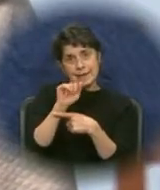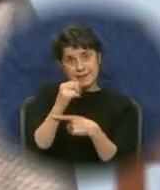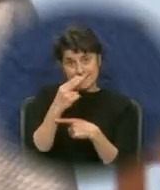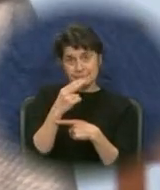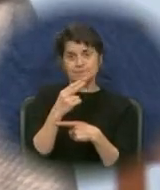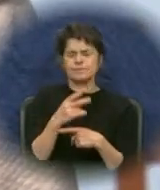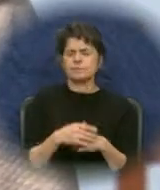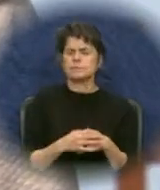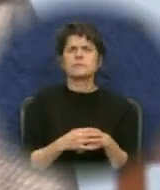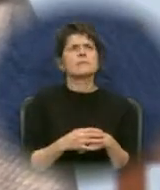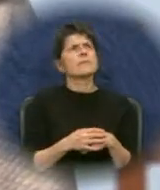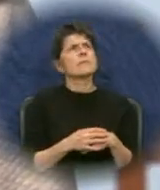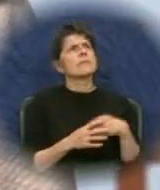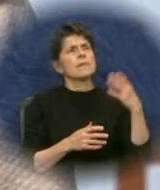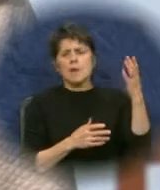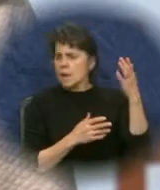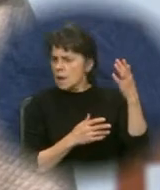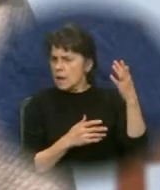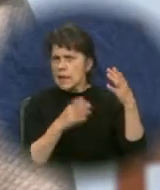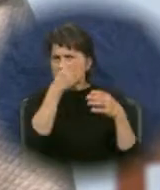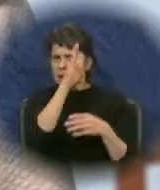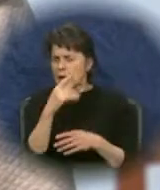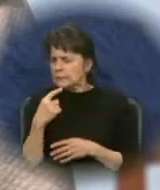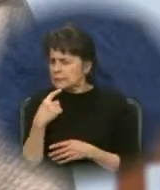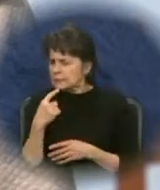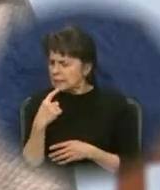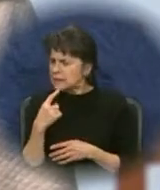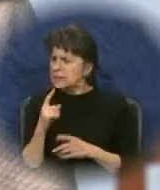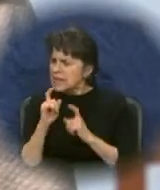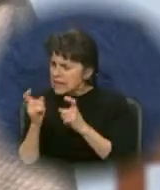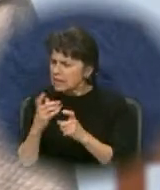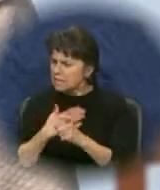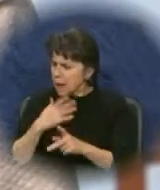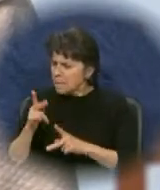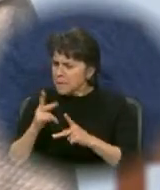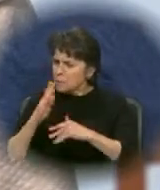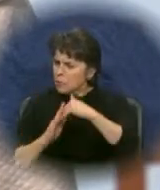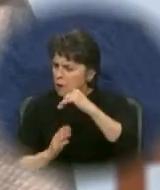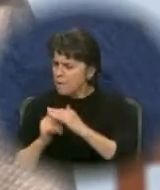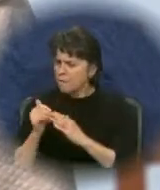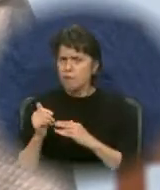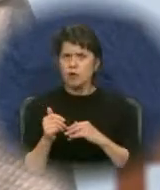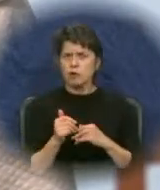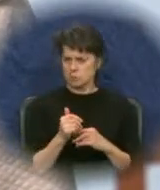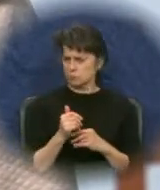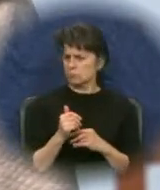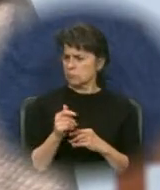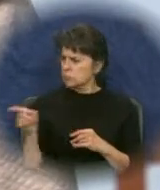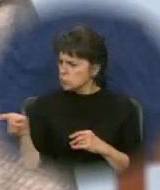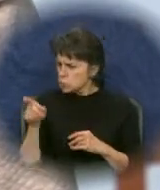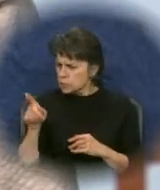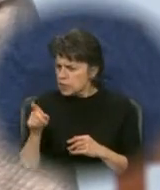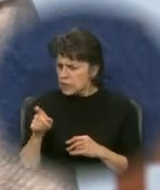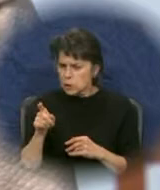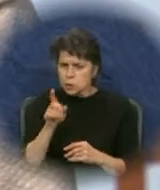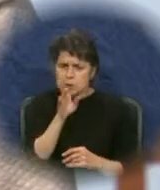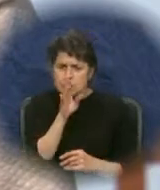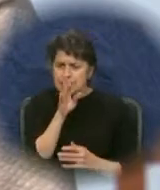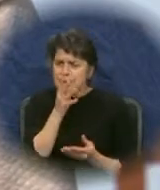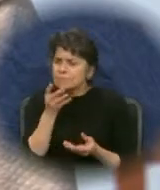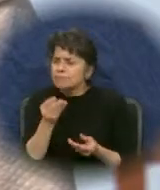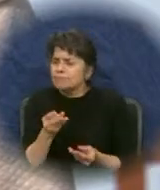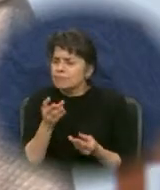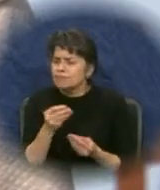Comfort, give comfort to my people, says your God. Speak tenderly to Jerusalem and proclaim to